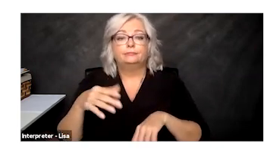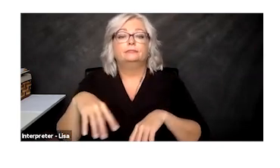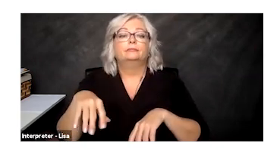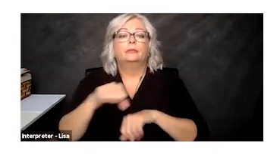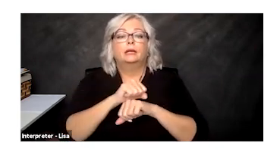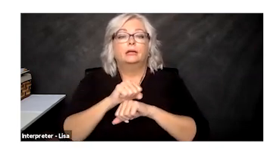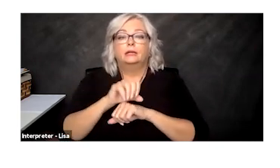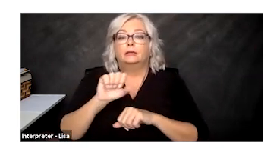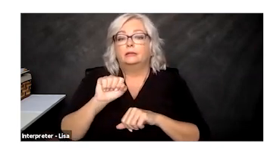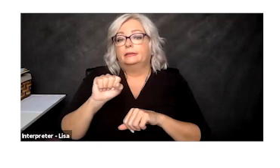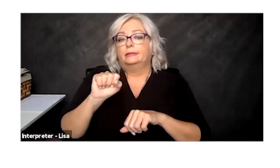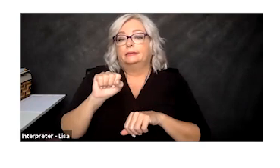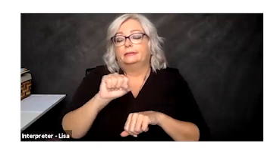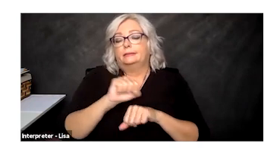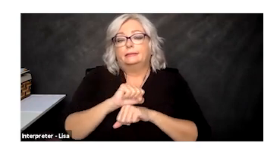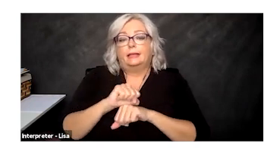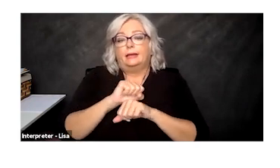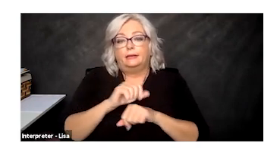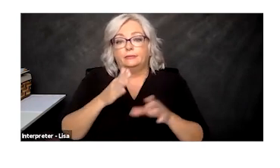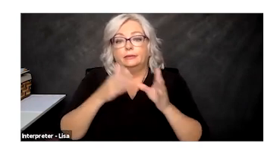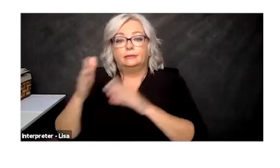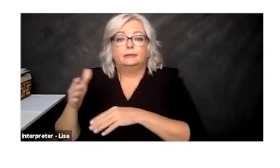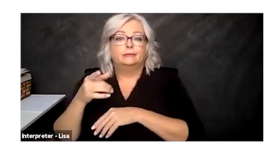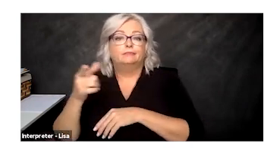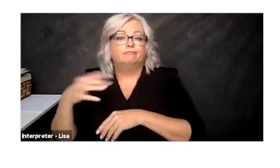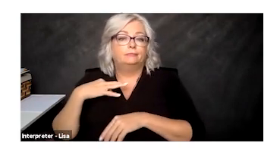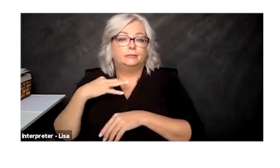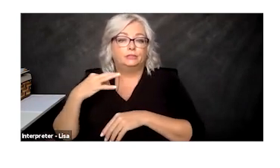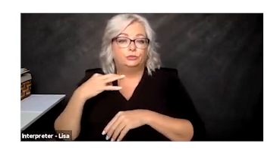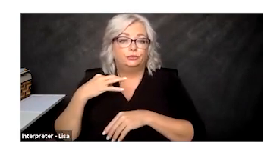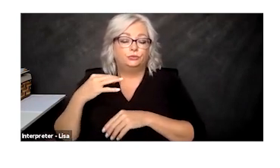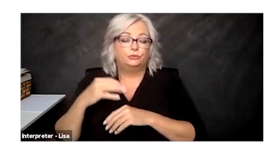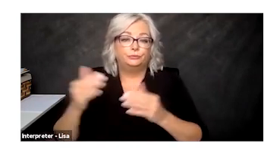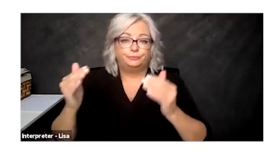Manifest Destiny t-shirt. Next slide, please.